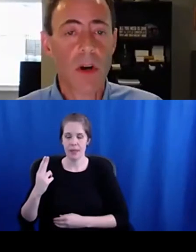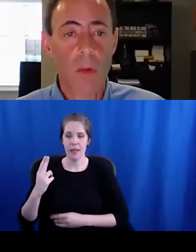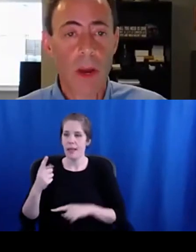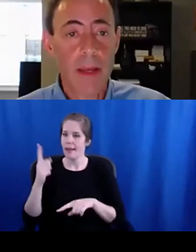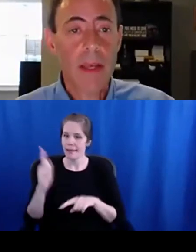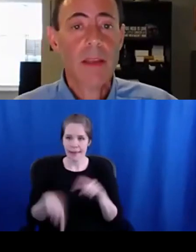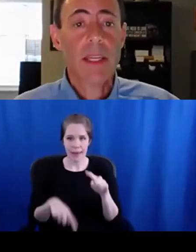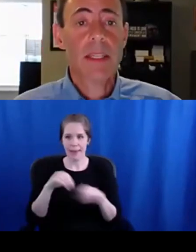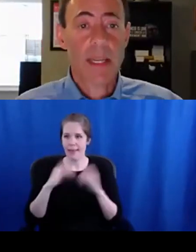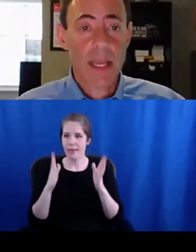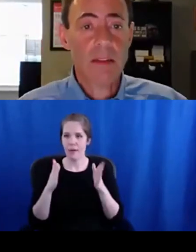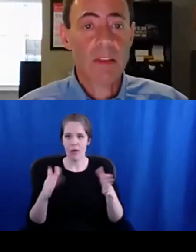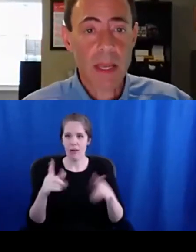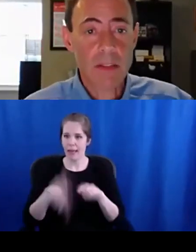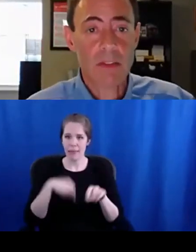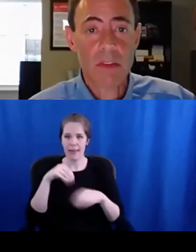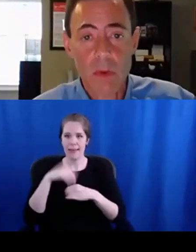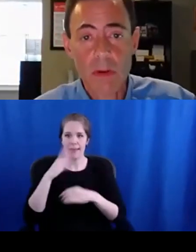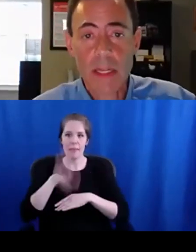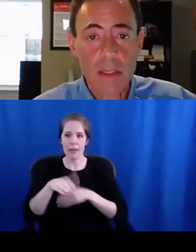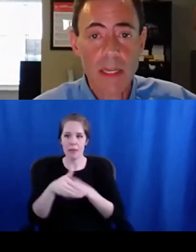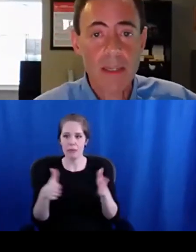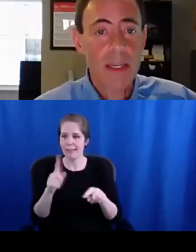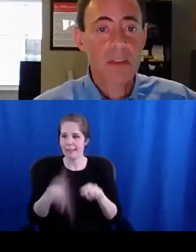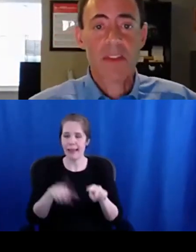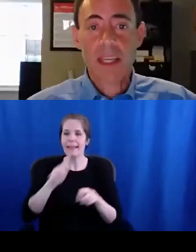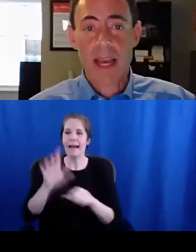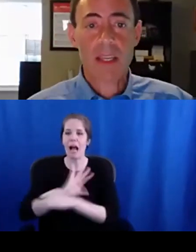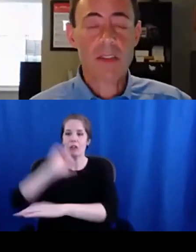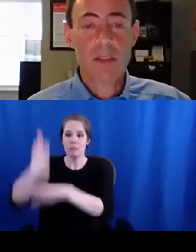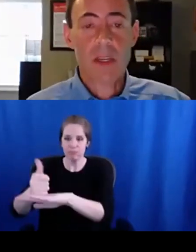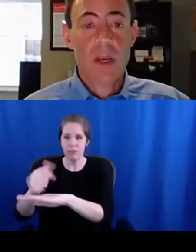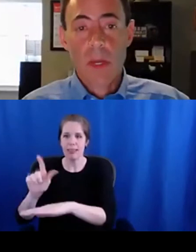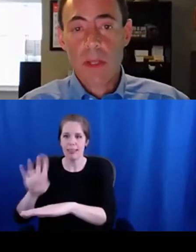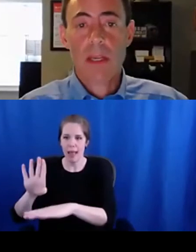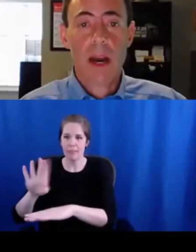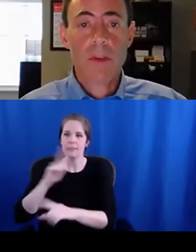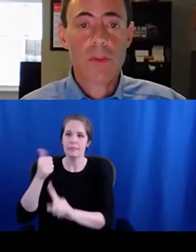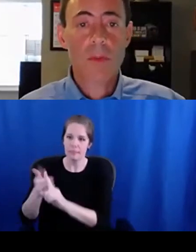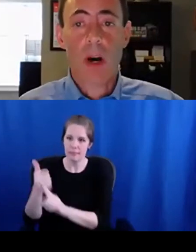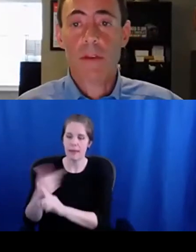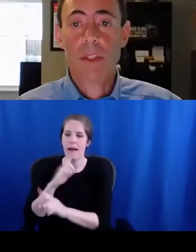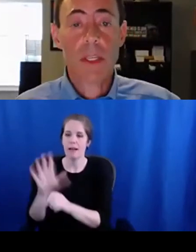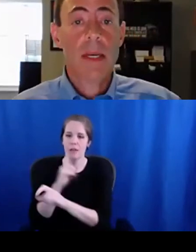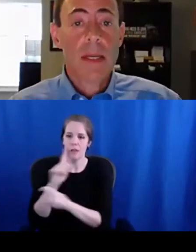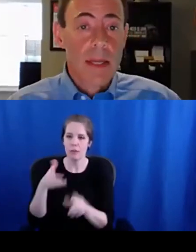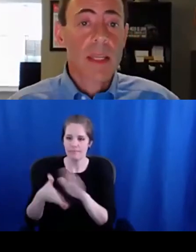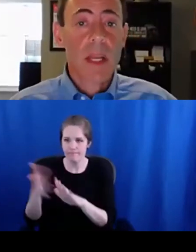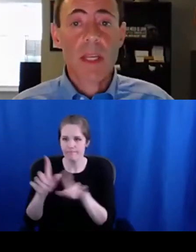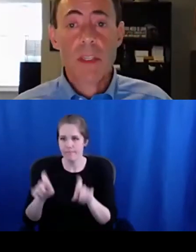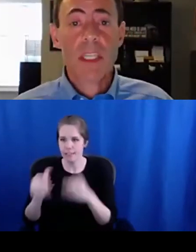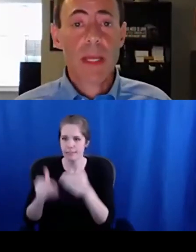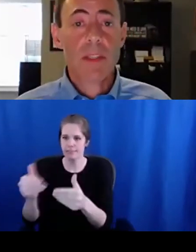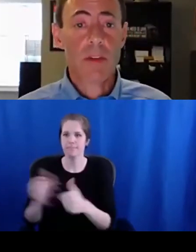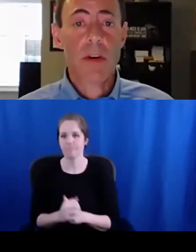or in the hallway. You need a dedicated space that's secure, ventilated, sync access. We look at conference rooms and offices, and sometimes you